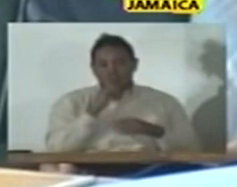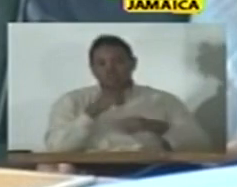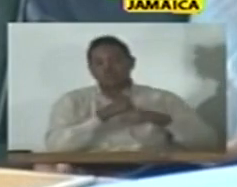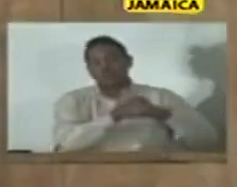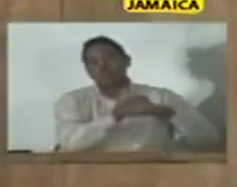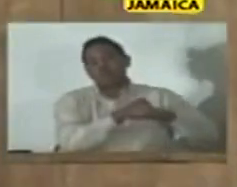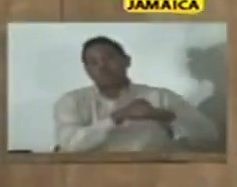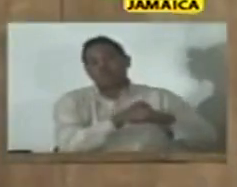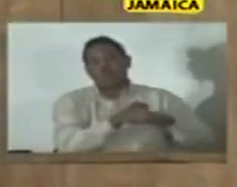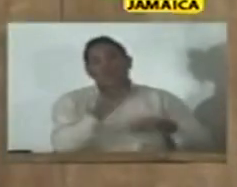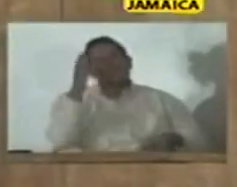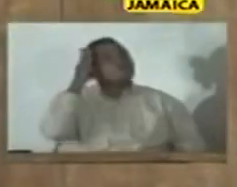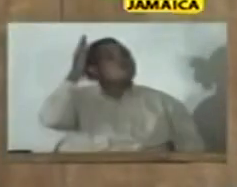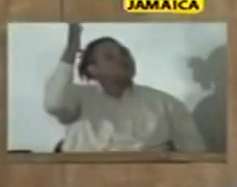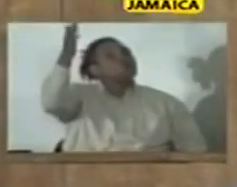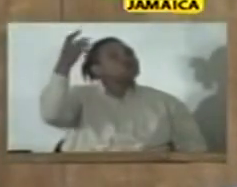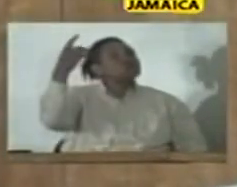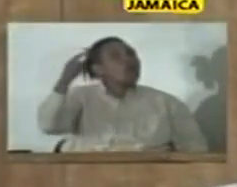protect future